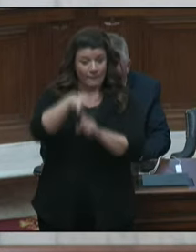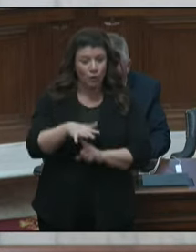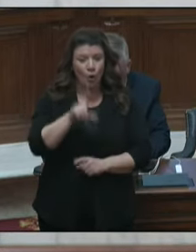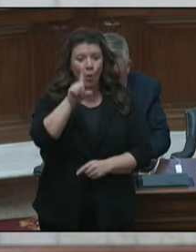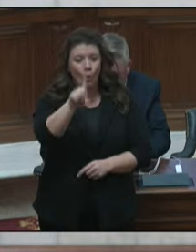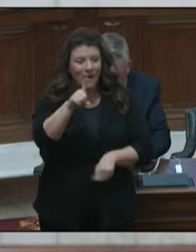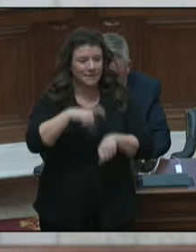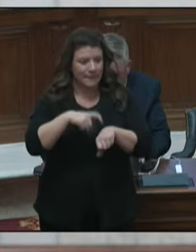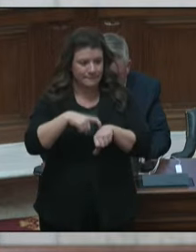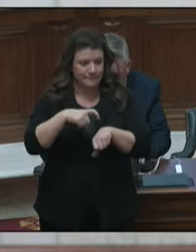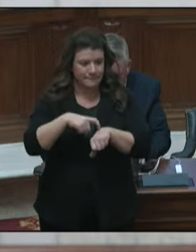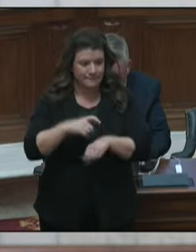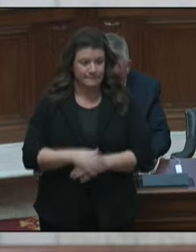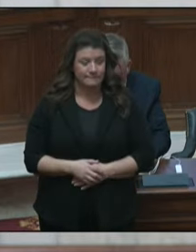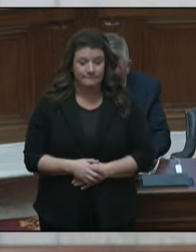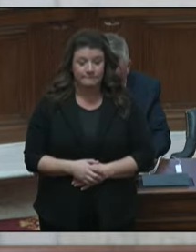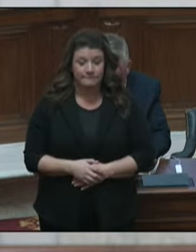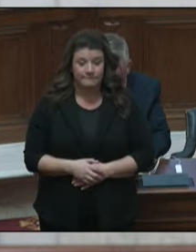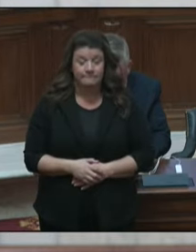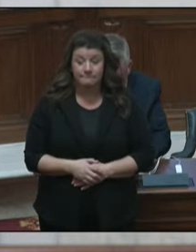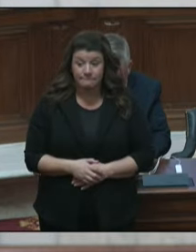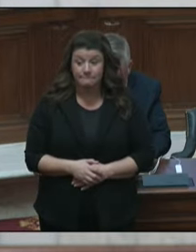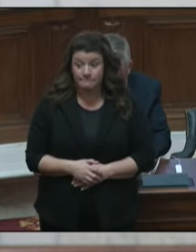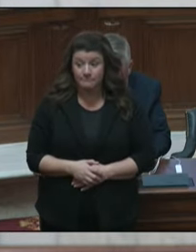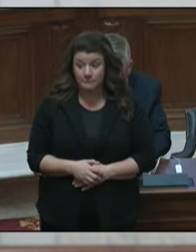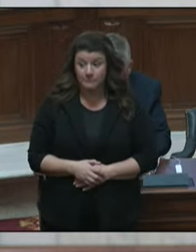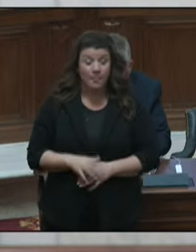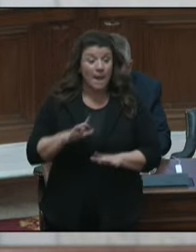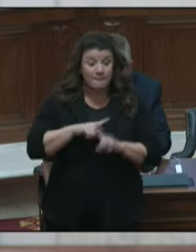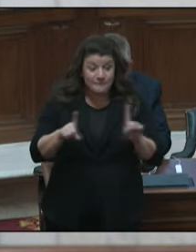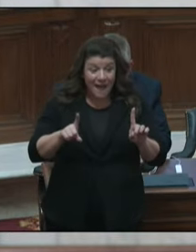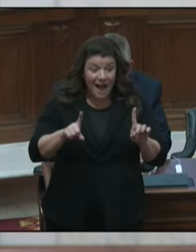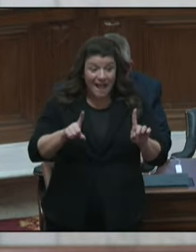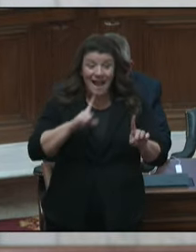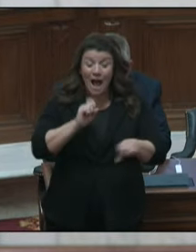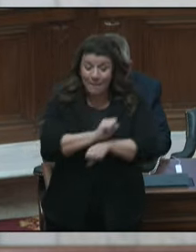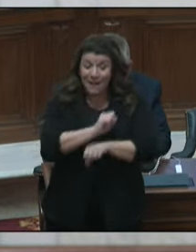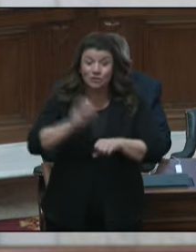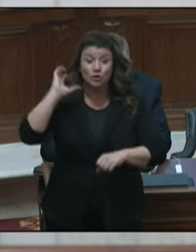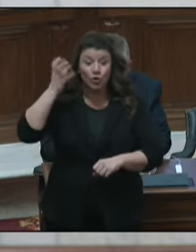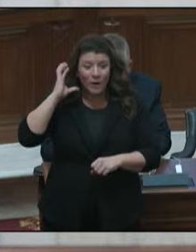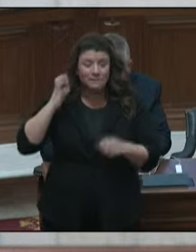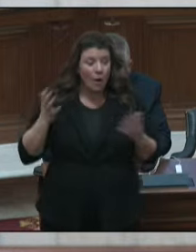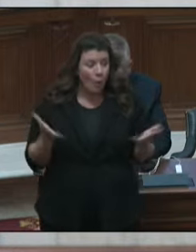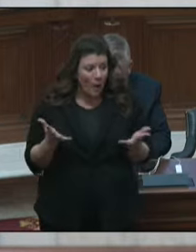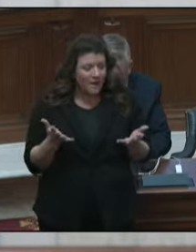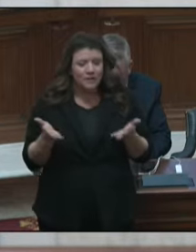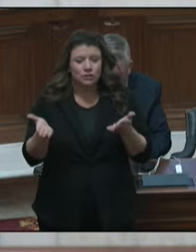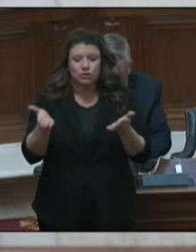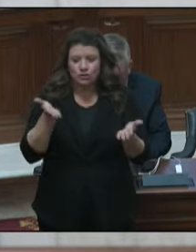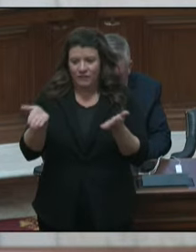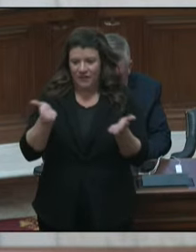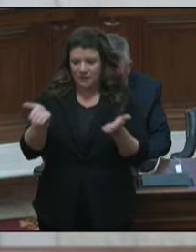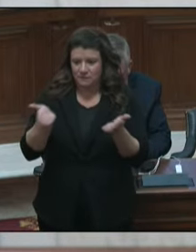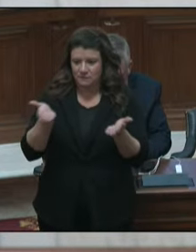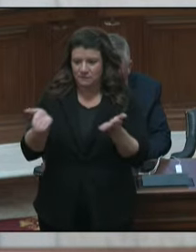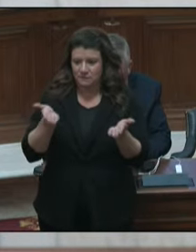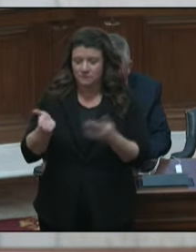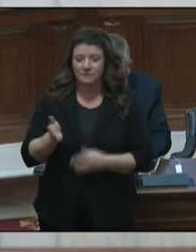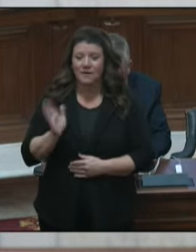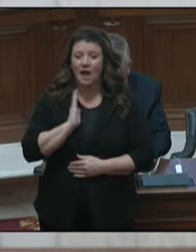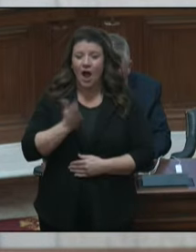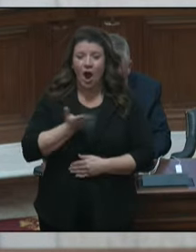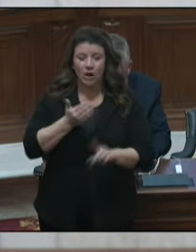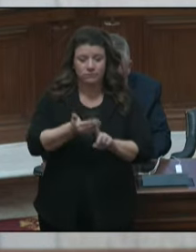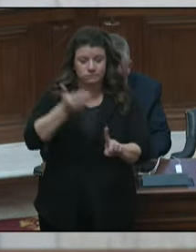time. I am crazy about just this. I'm crazy about serving. You know, our